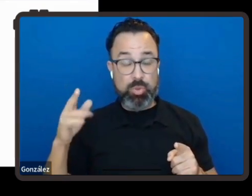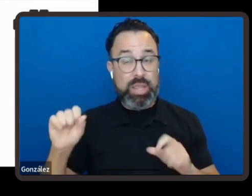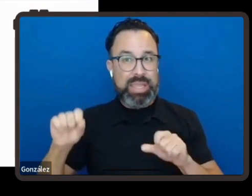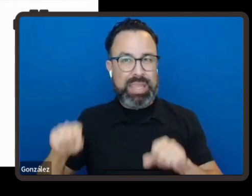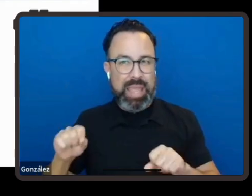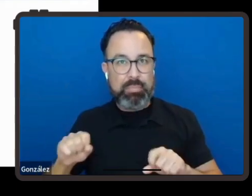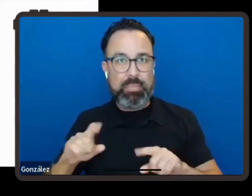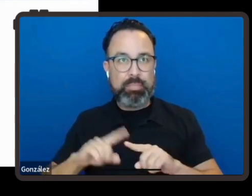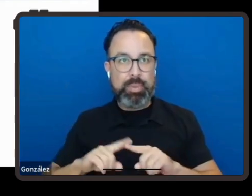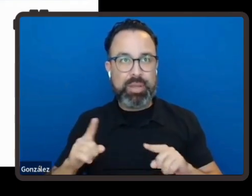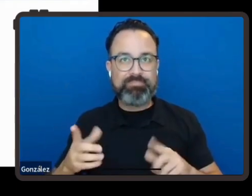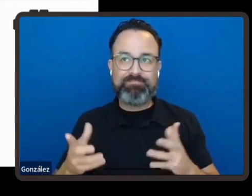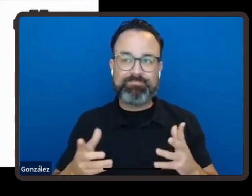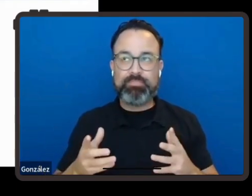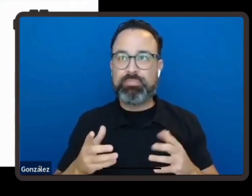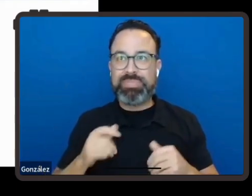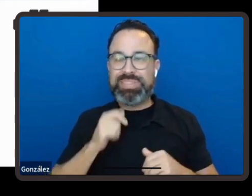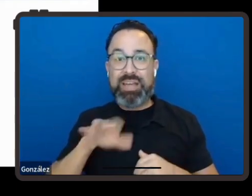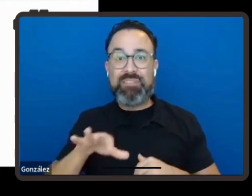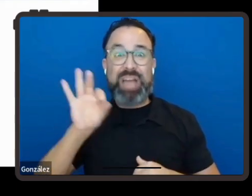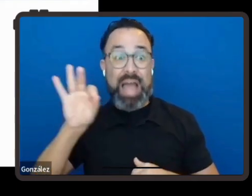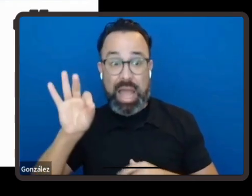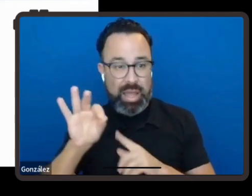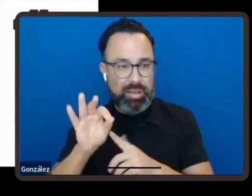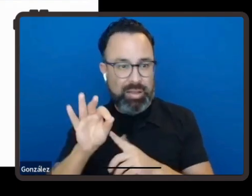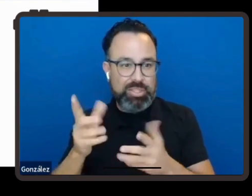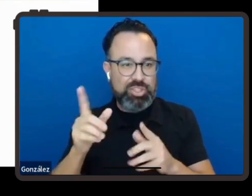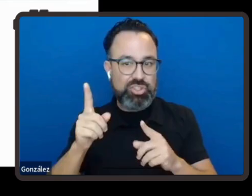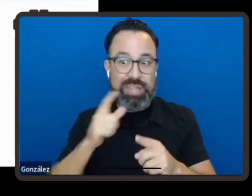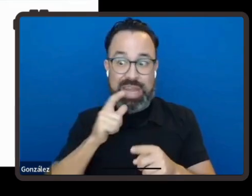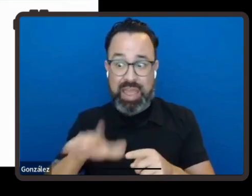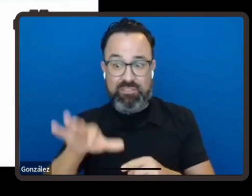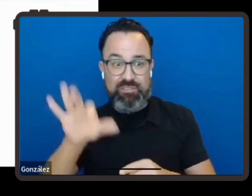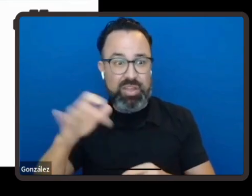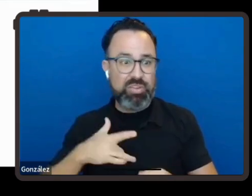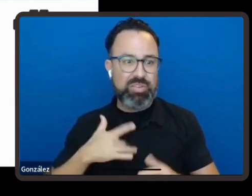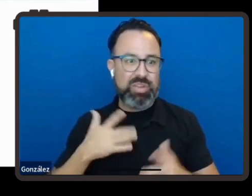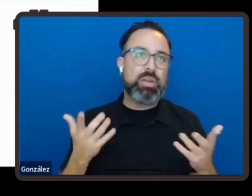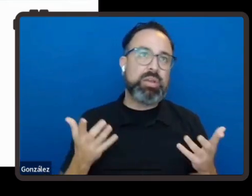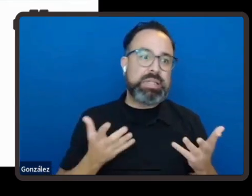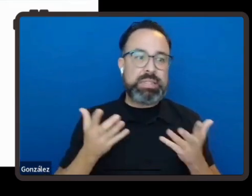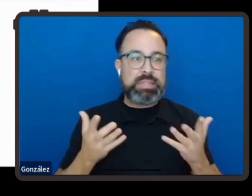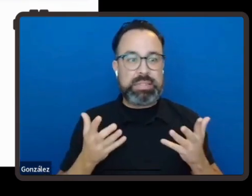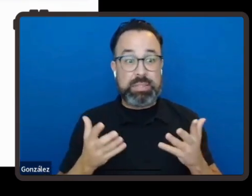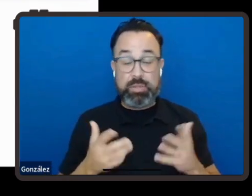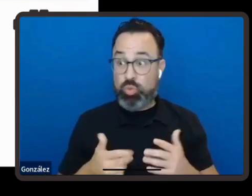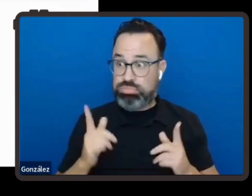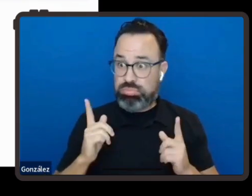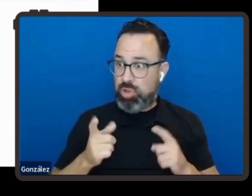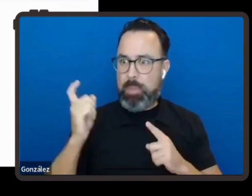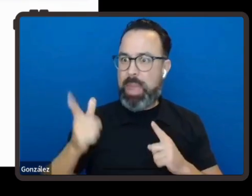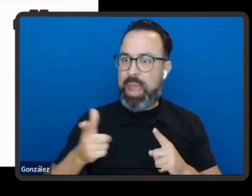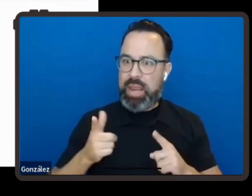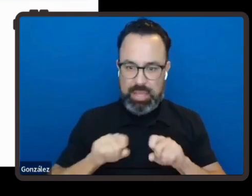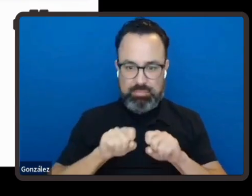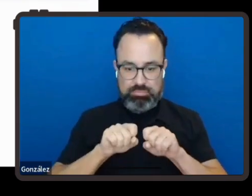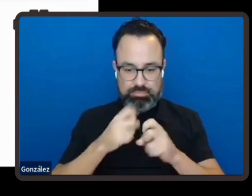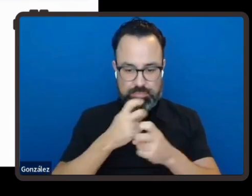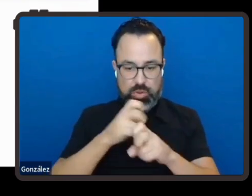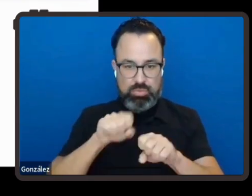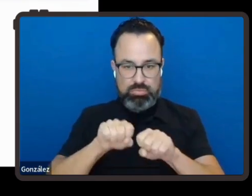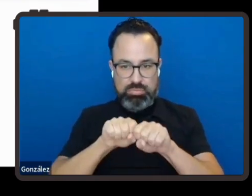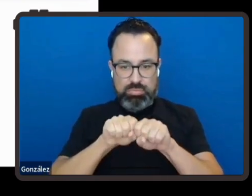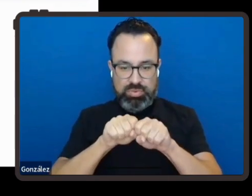not found, you know, you feel a bit, you know, you don't automatically get fractures. It's not that bad that you're going to fracture